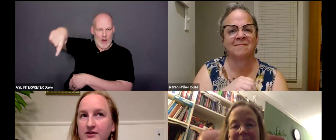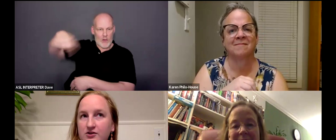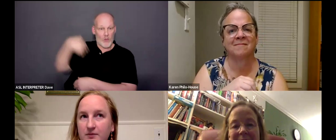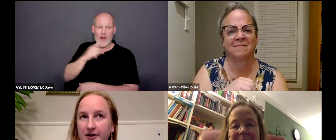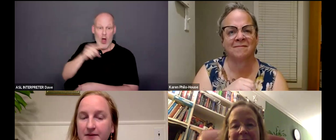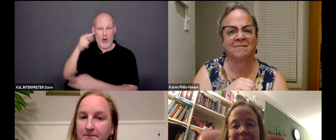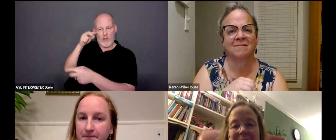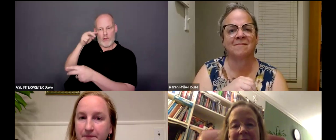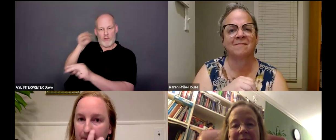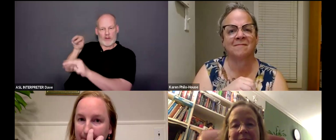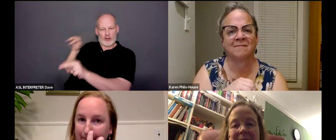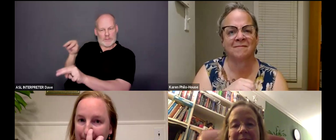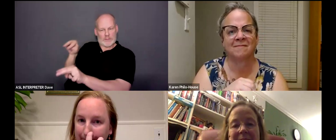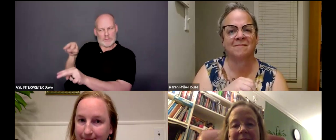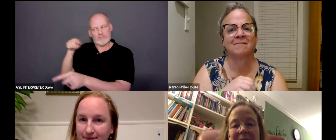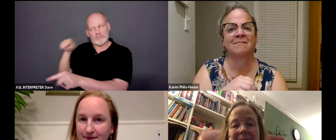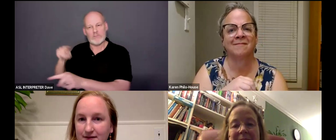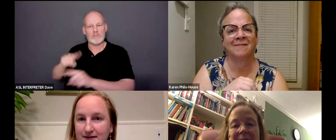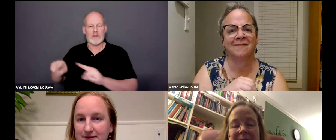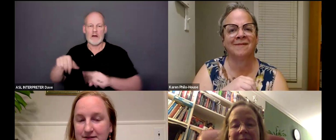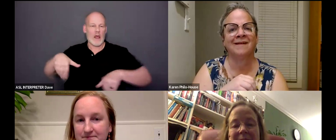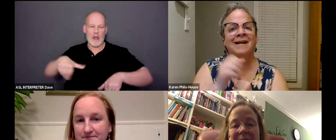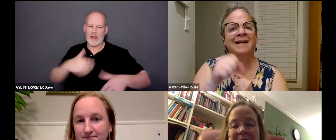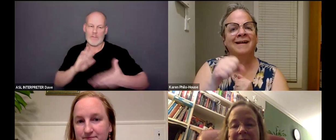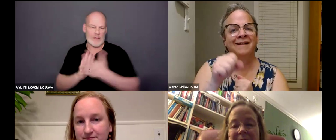be really concerned about yet.